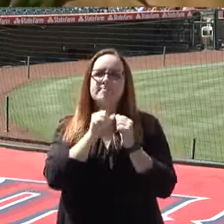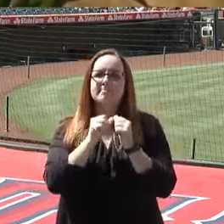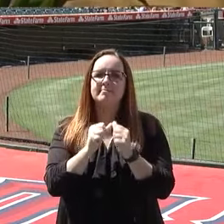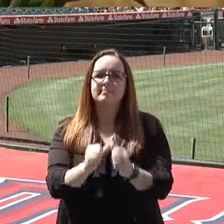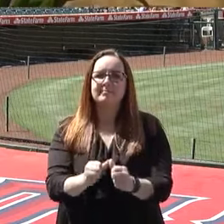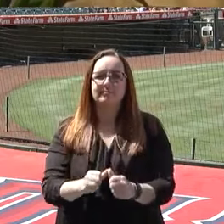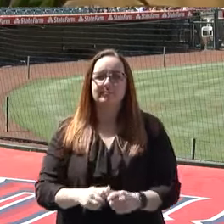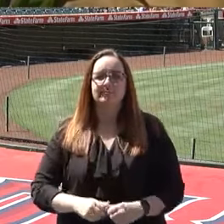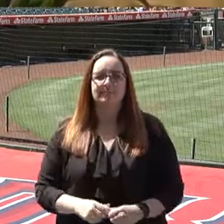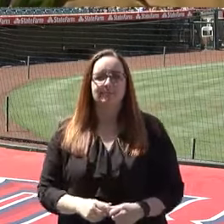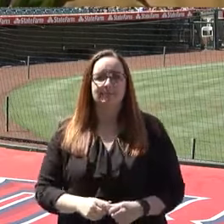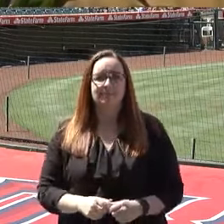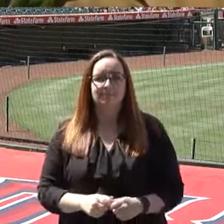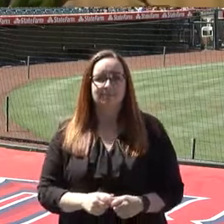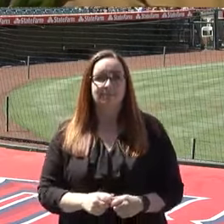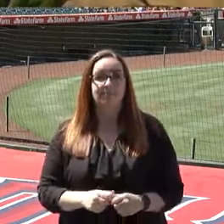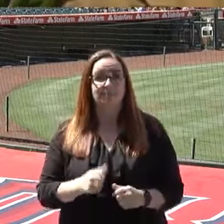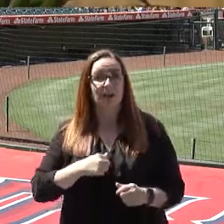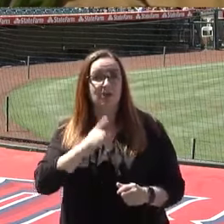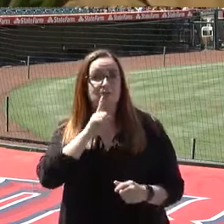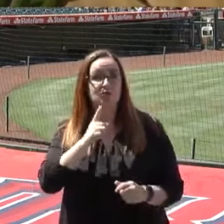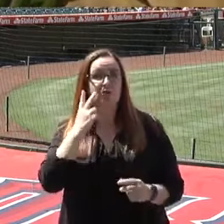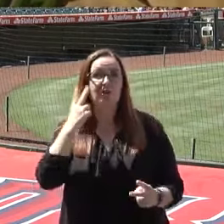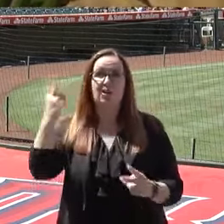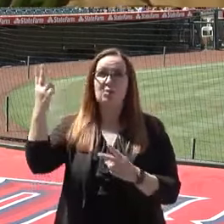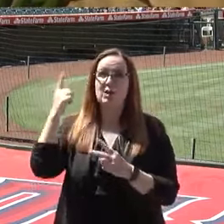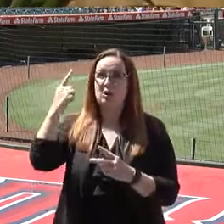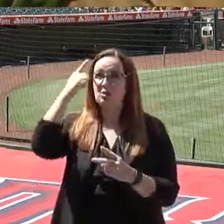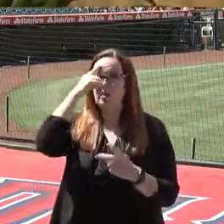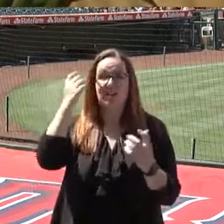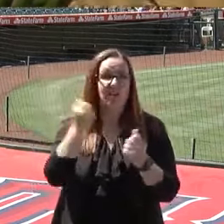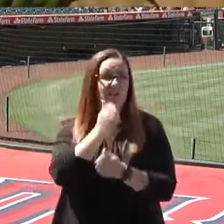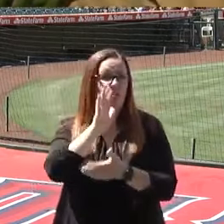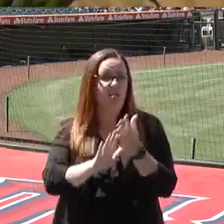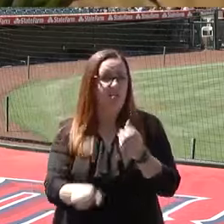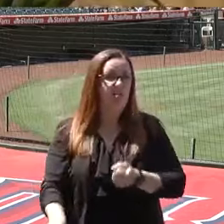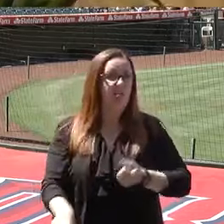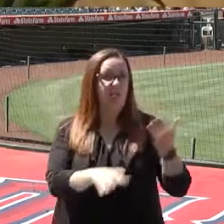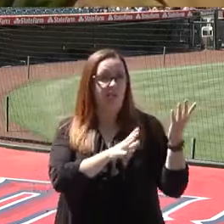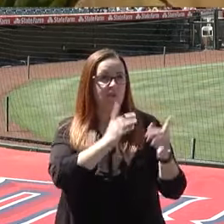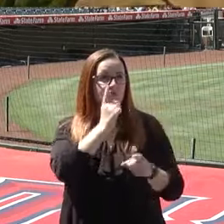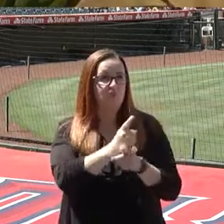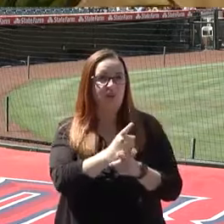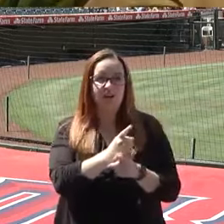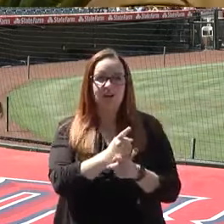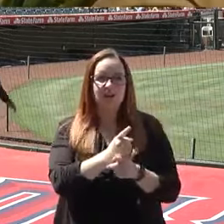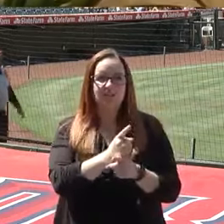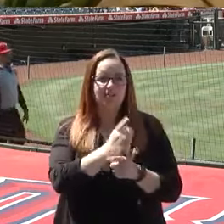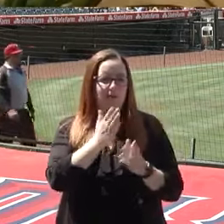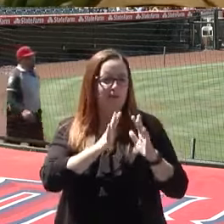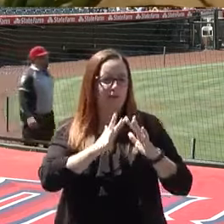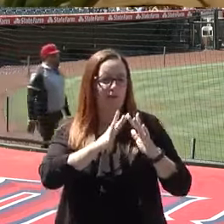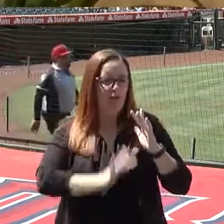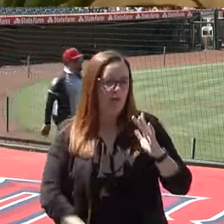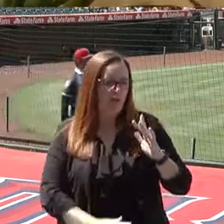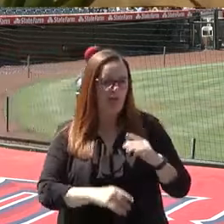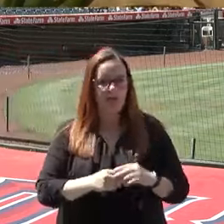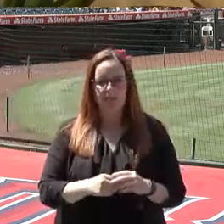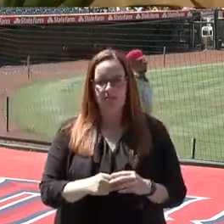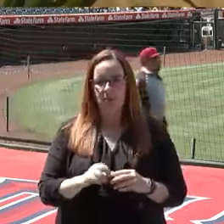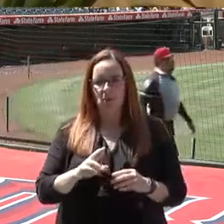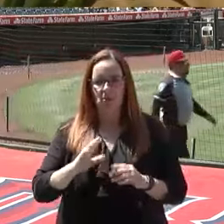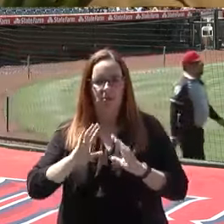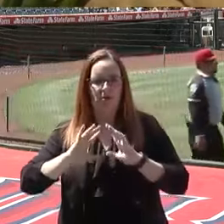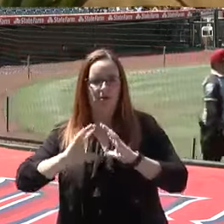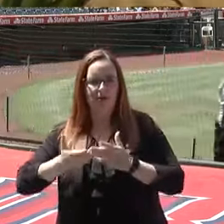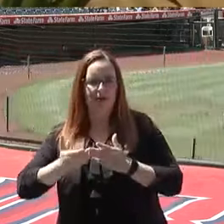only imagine that there were times when you thought about throwing it all away because your internet didn't work, or that remote